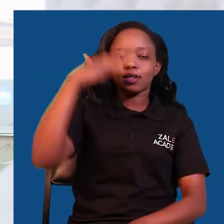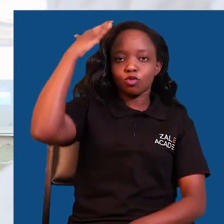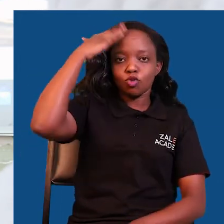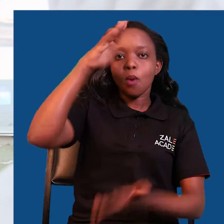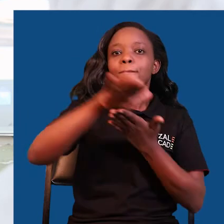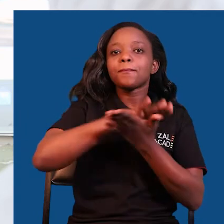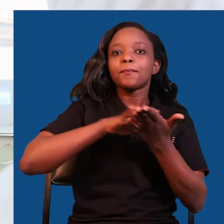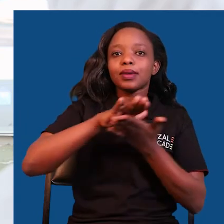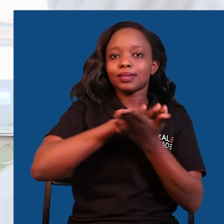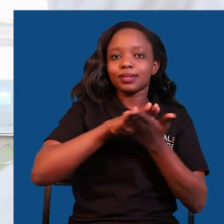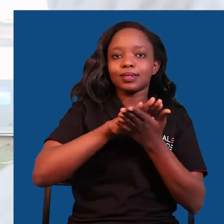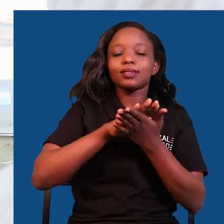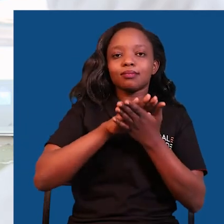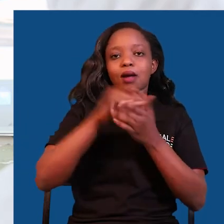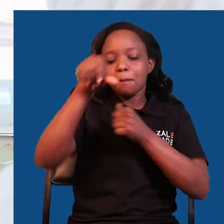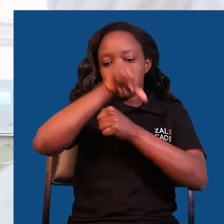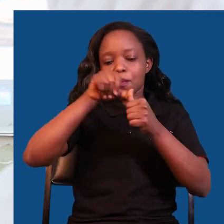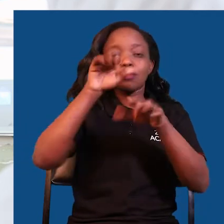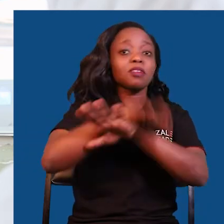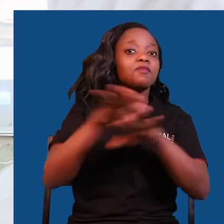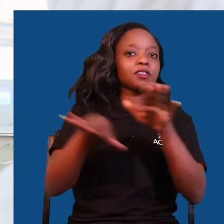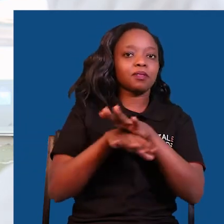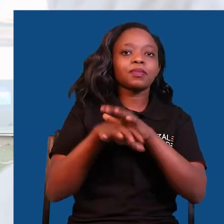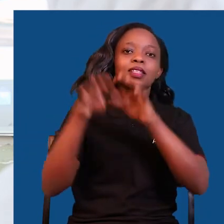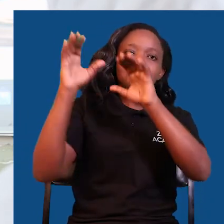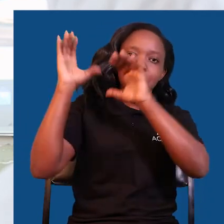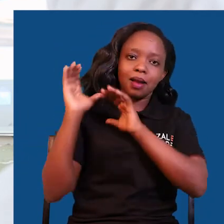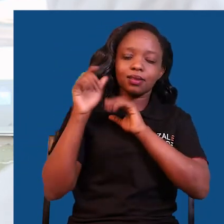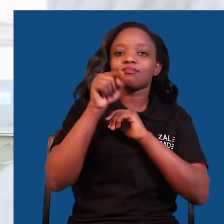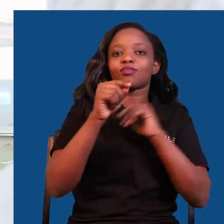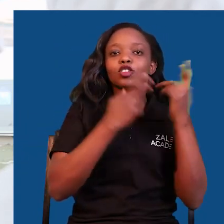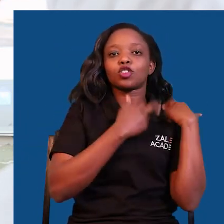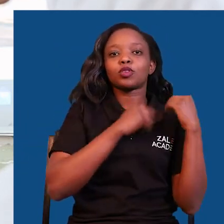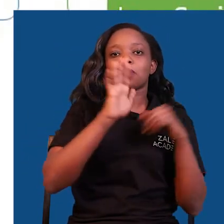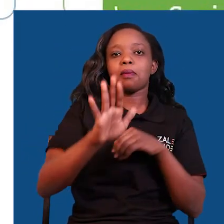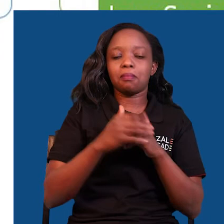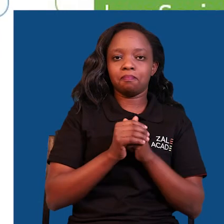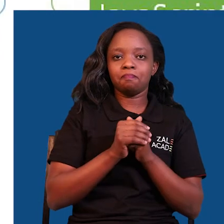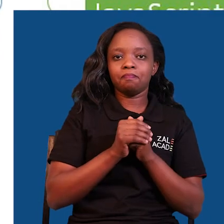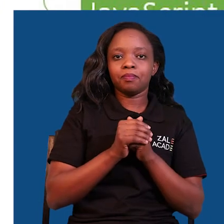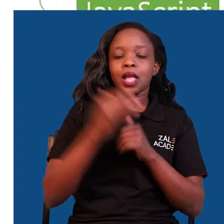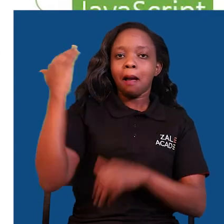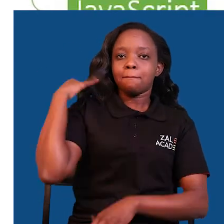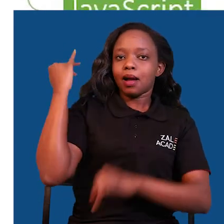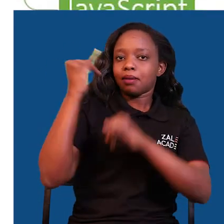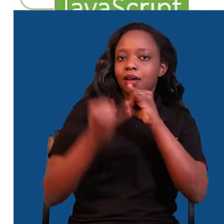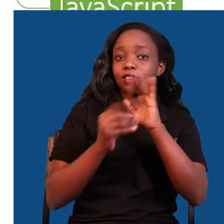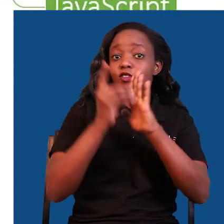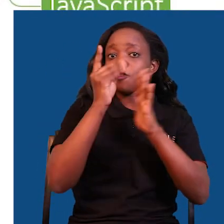wants to know the basic logic behind it, the heavy lifting. That's a back-end developer. Now for